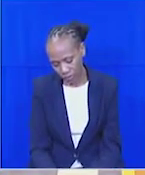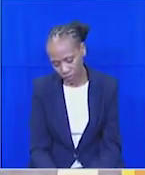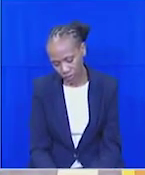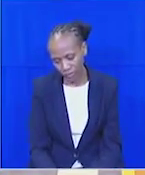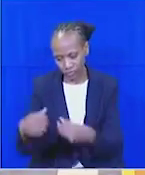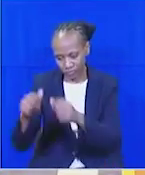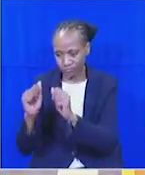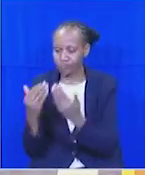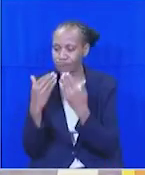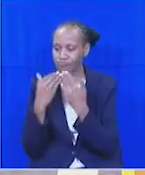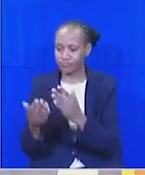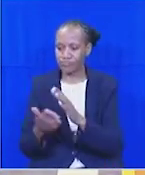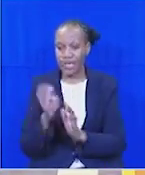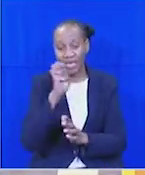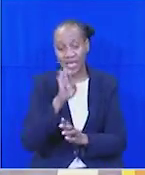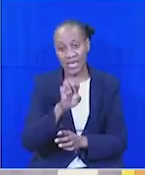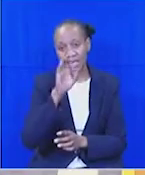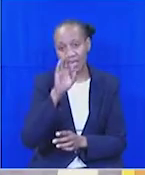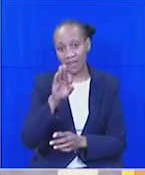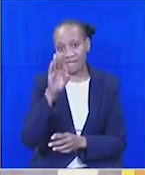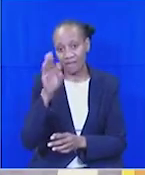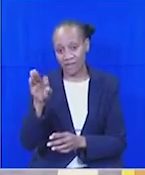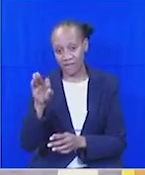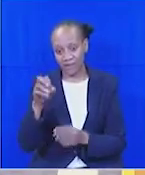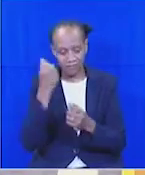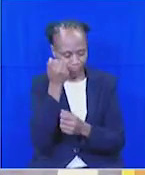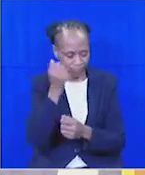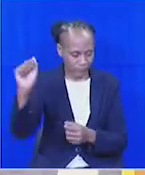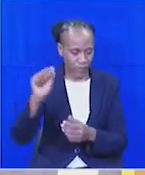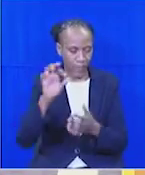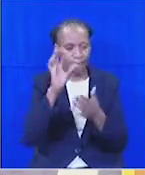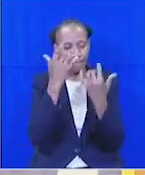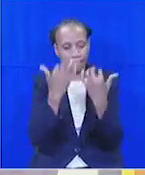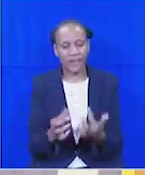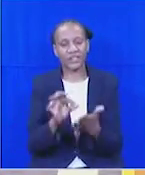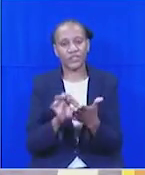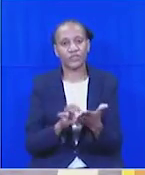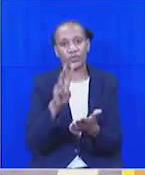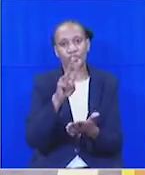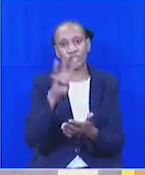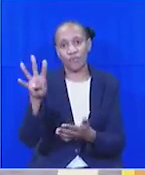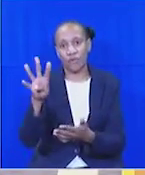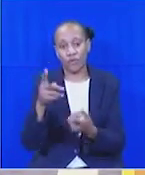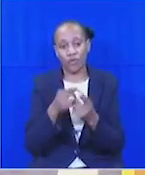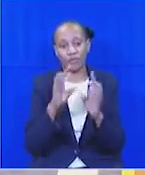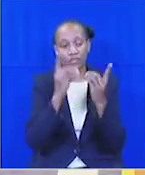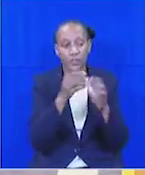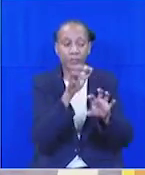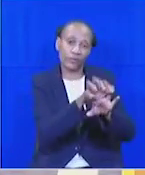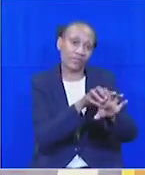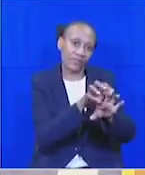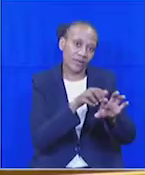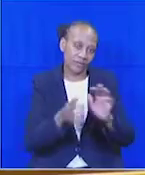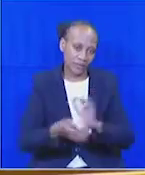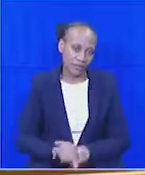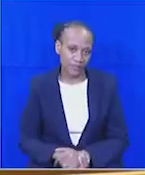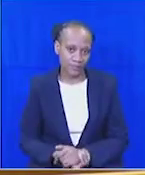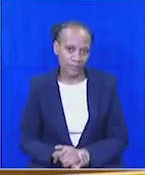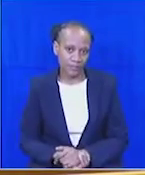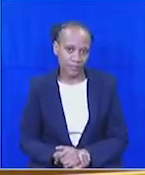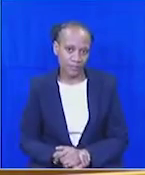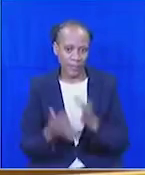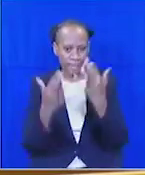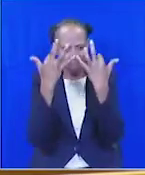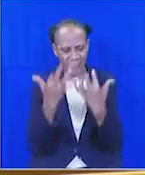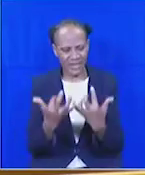Thank you, Honourable Chair. The Economic Freedom Fighters rejects Budget Vote 24 of the Department of Agriculture, Forestry and Fisheries. The